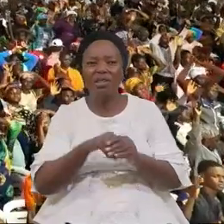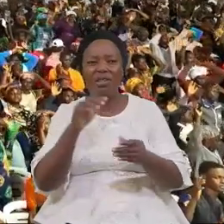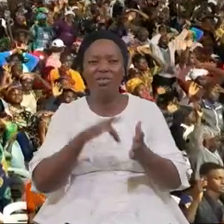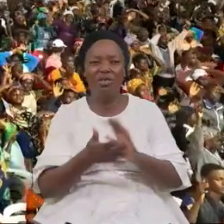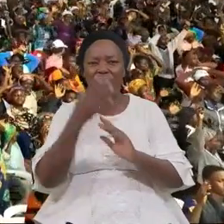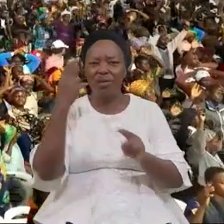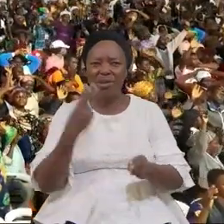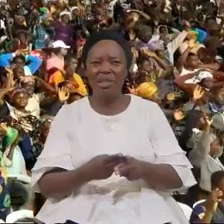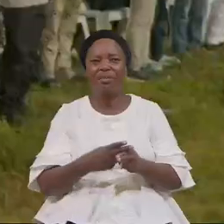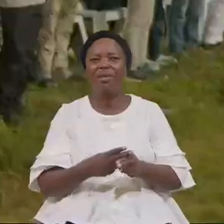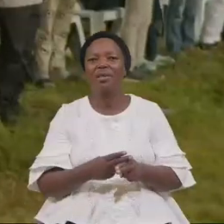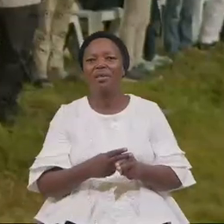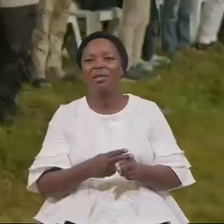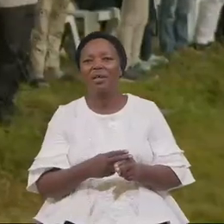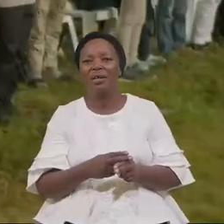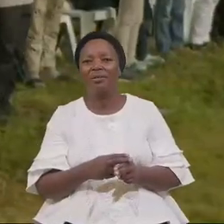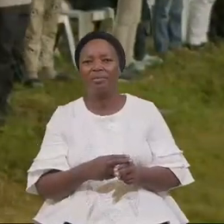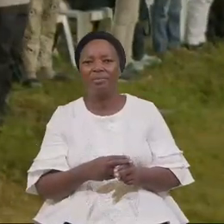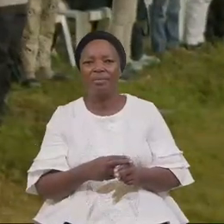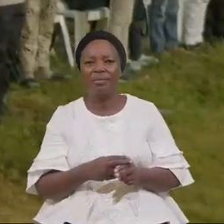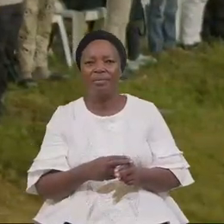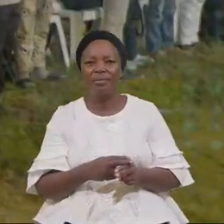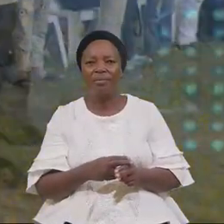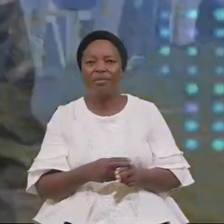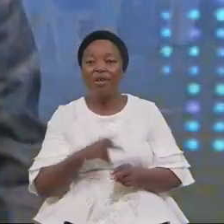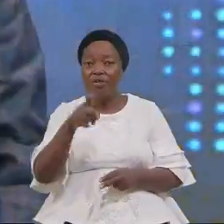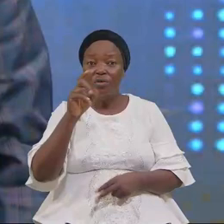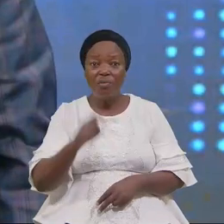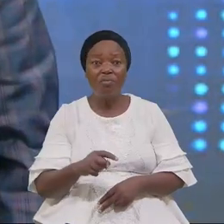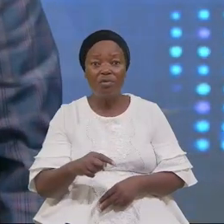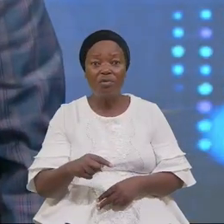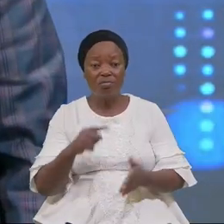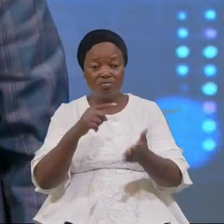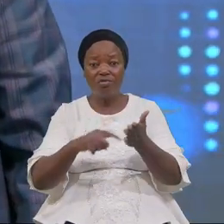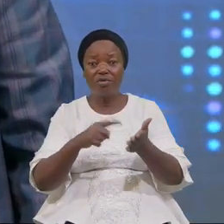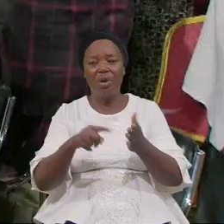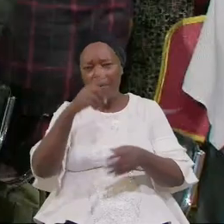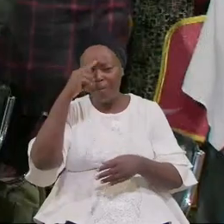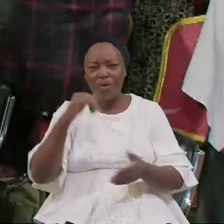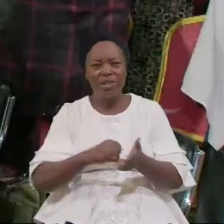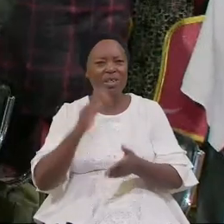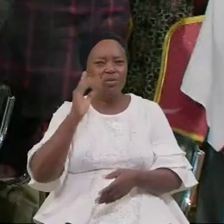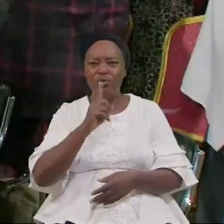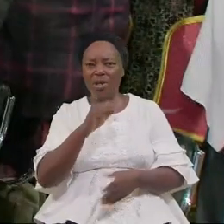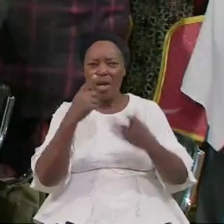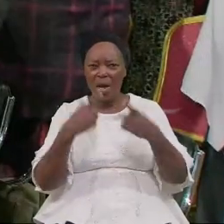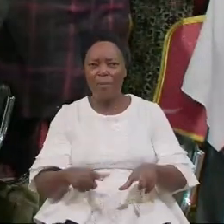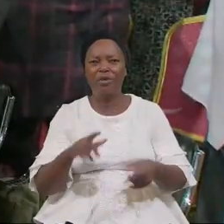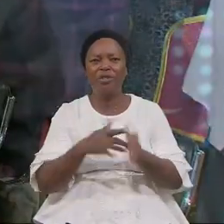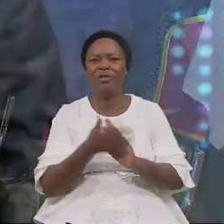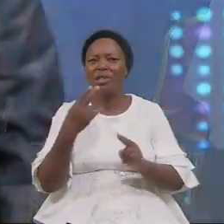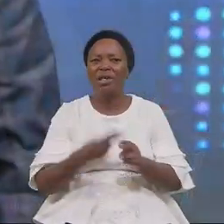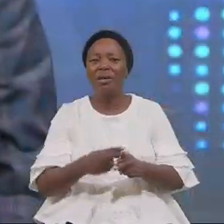right there today. You must check up because it will happen. After the